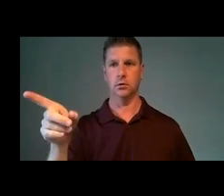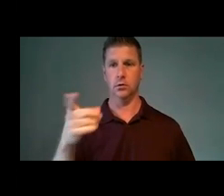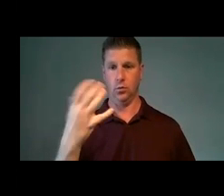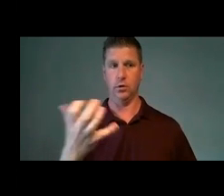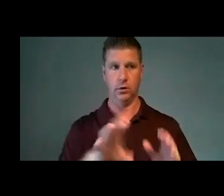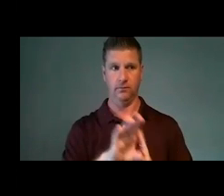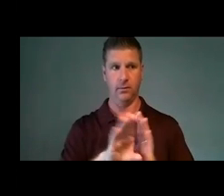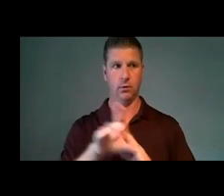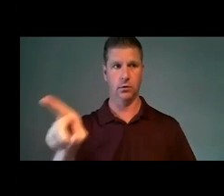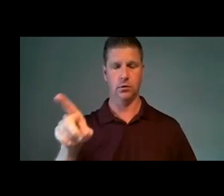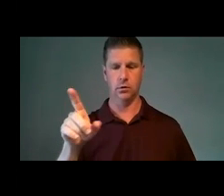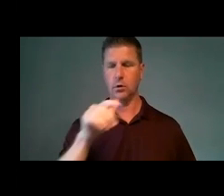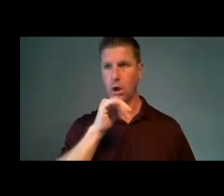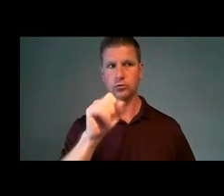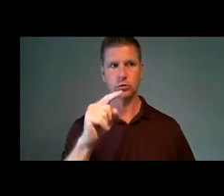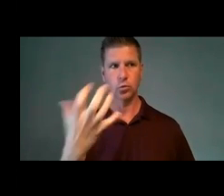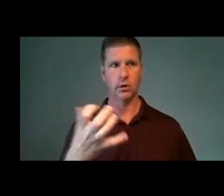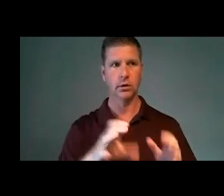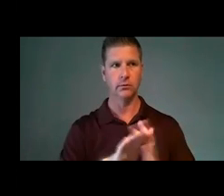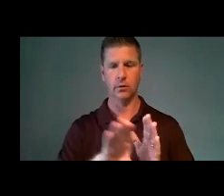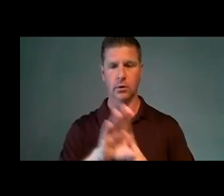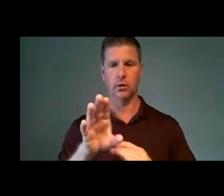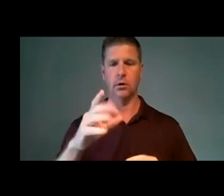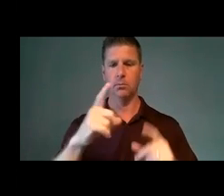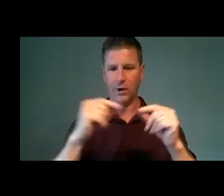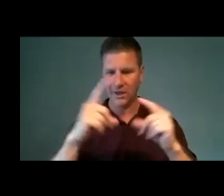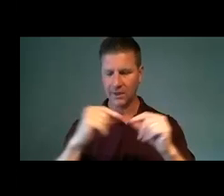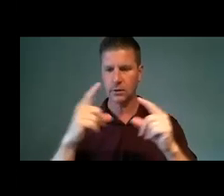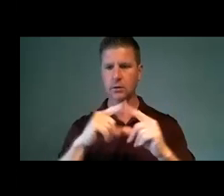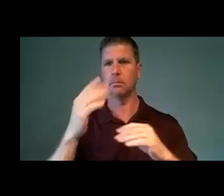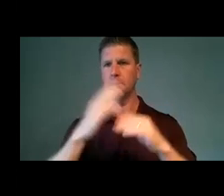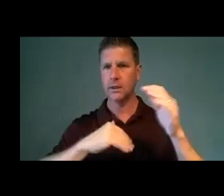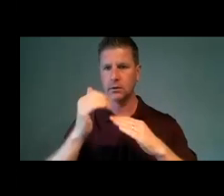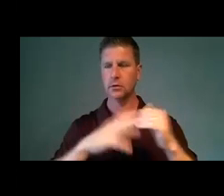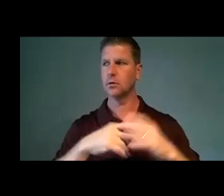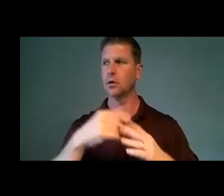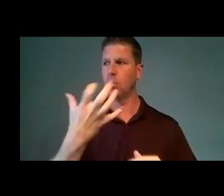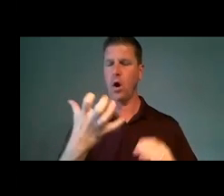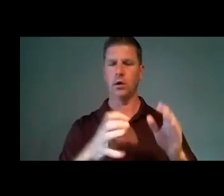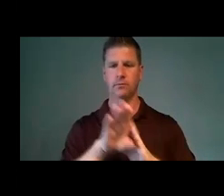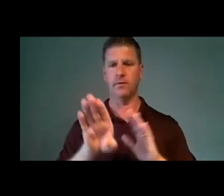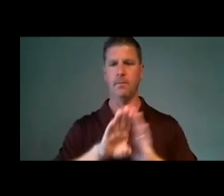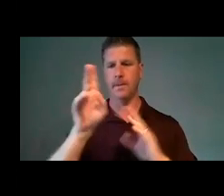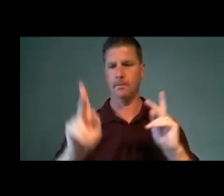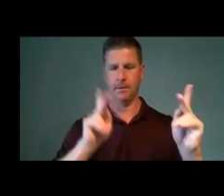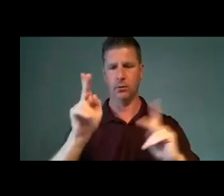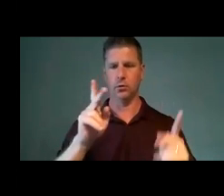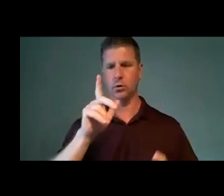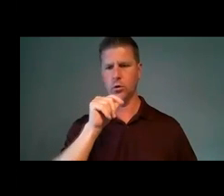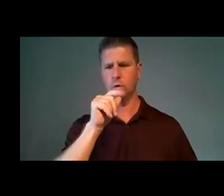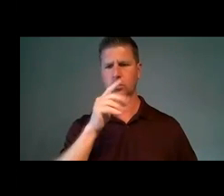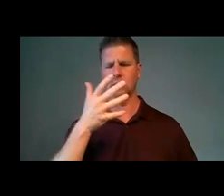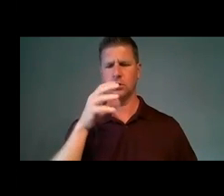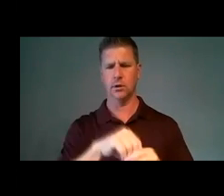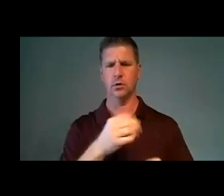develop, he don't just want to develop the brick and mortar, but he also want to develop the people who's inside our community.